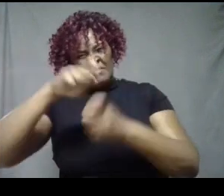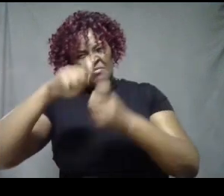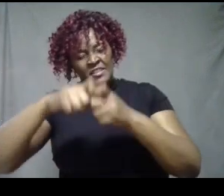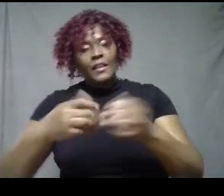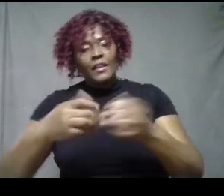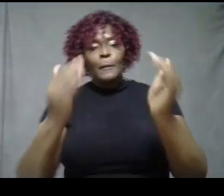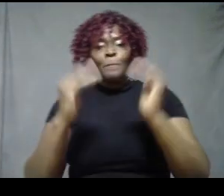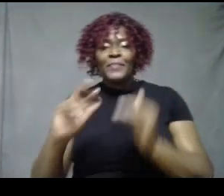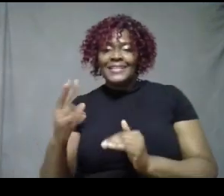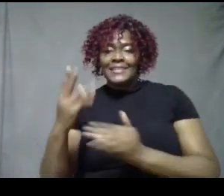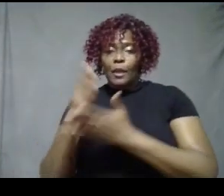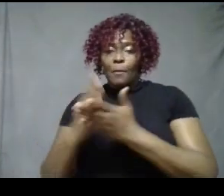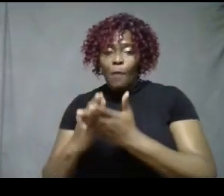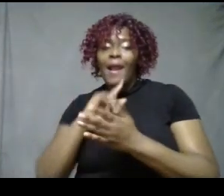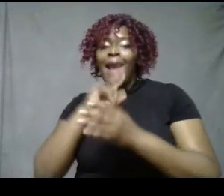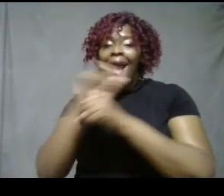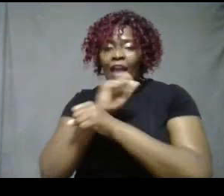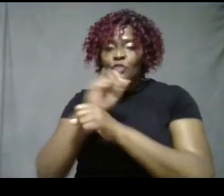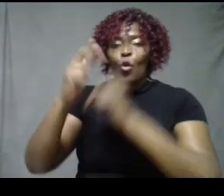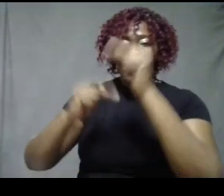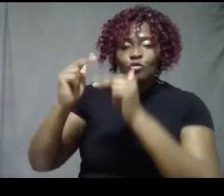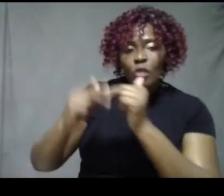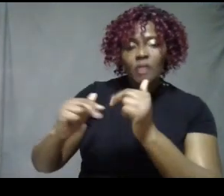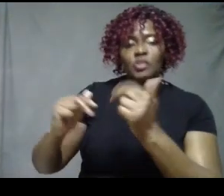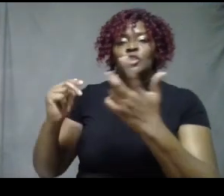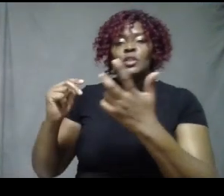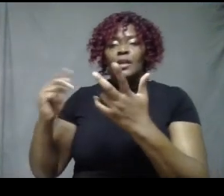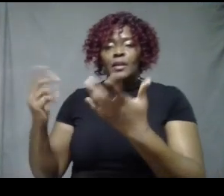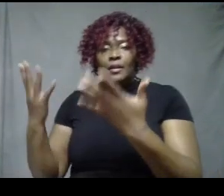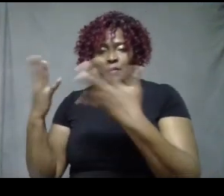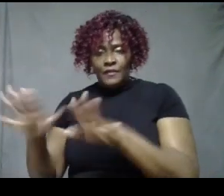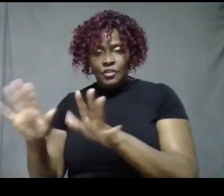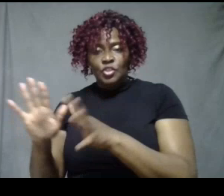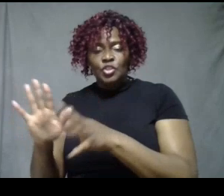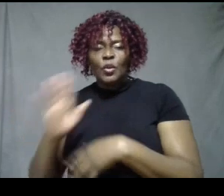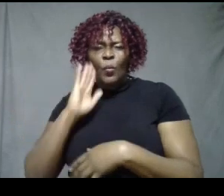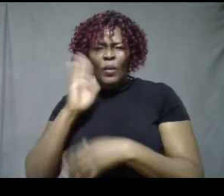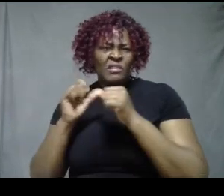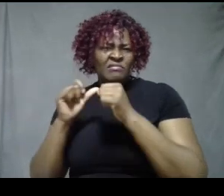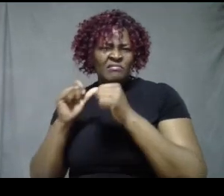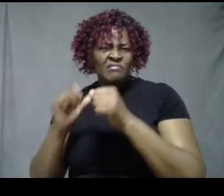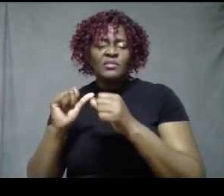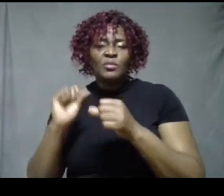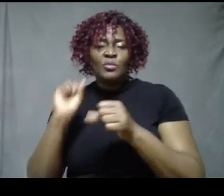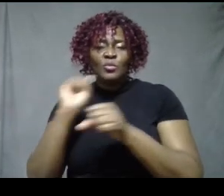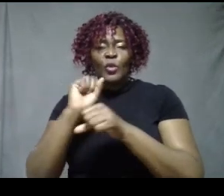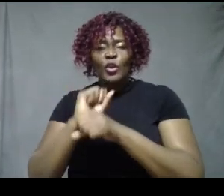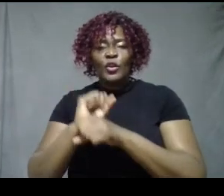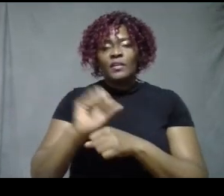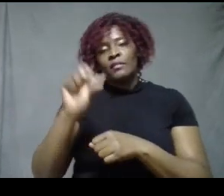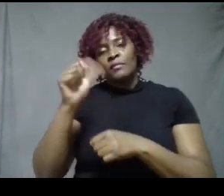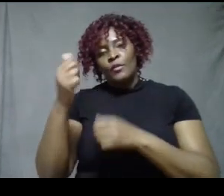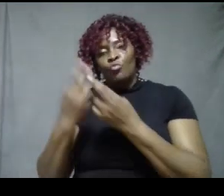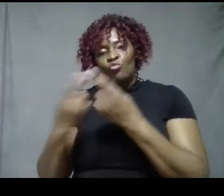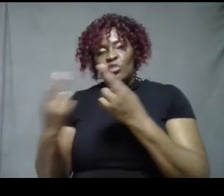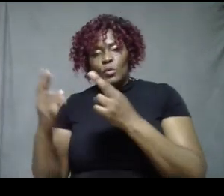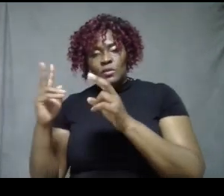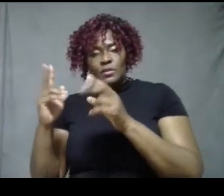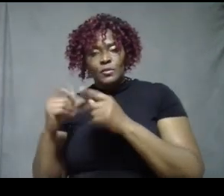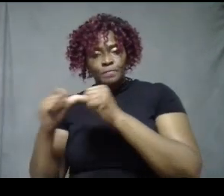be construction and closeout. And we're going to continue working in similar kind of fashion for other resources. Next slide,